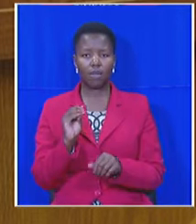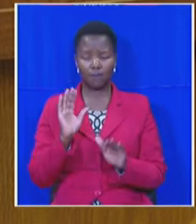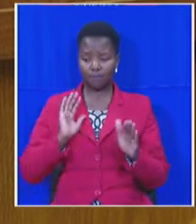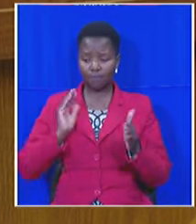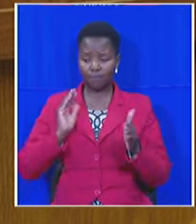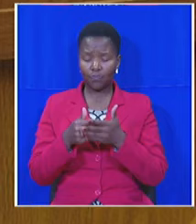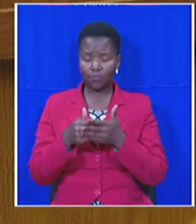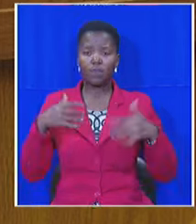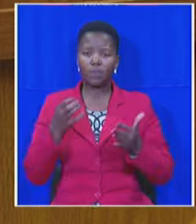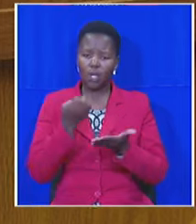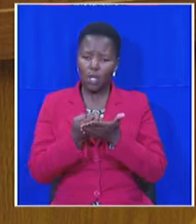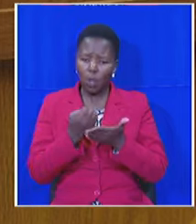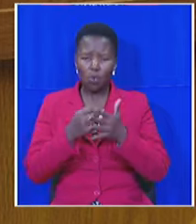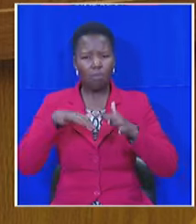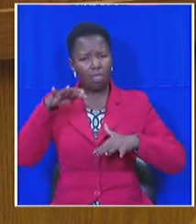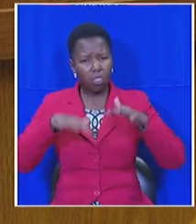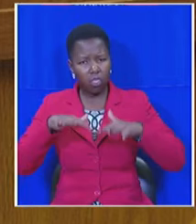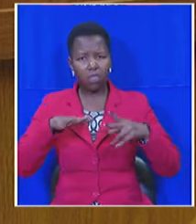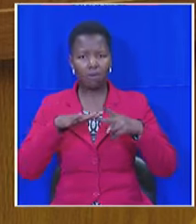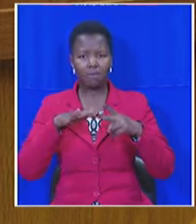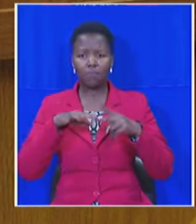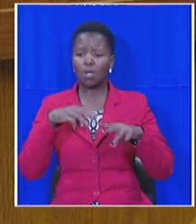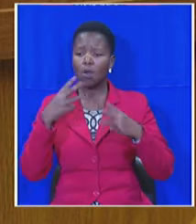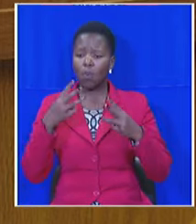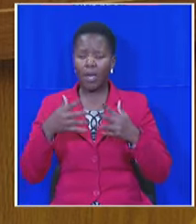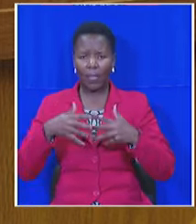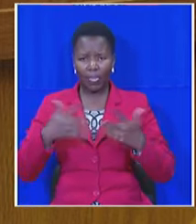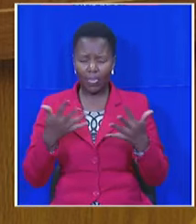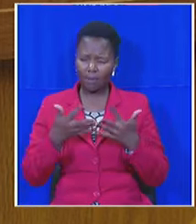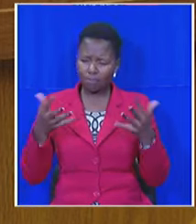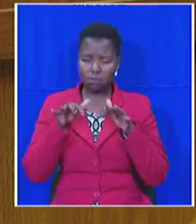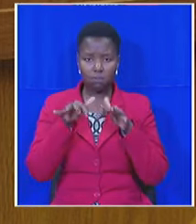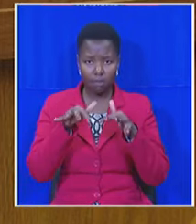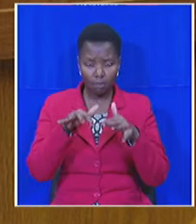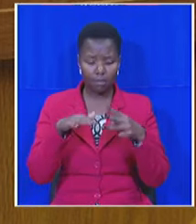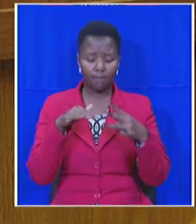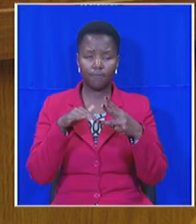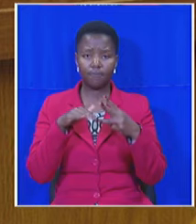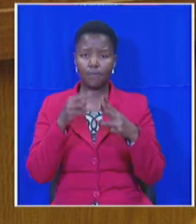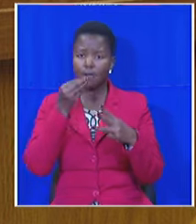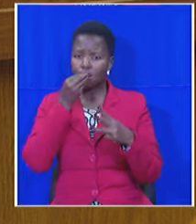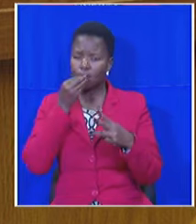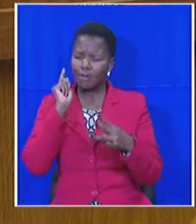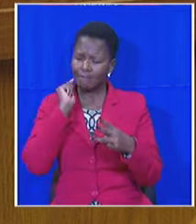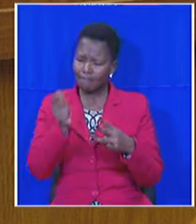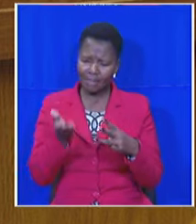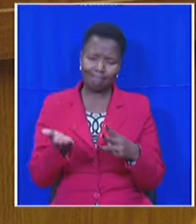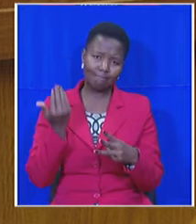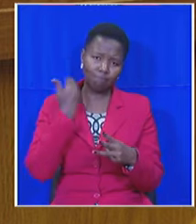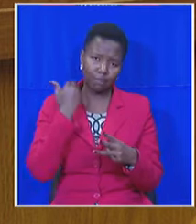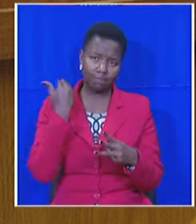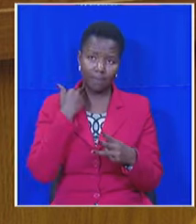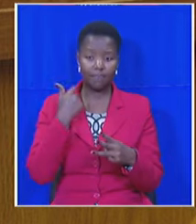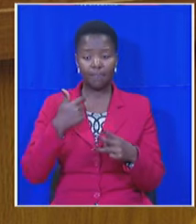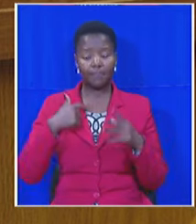of the economy, the high rate of unemployment, and the devastating increase in food prices, The DA feels that